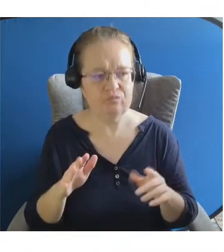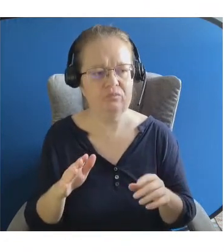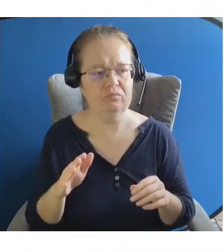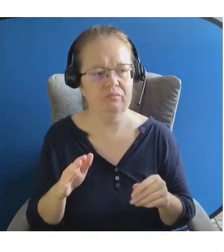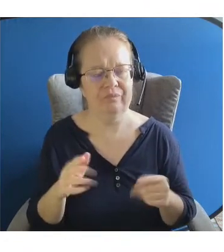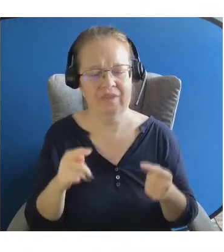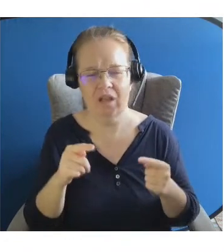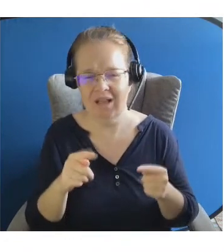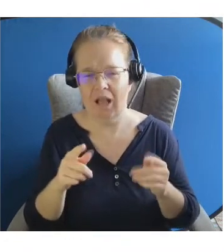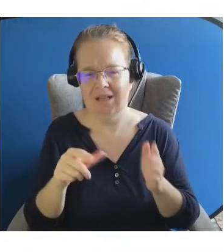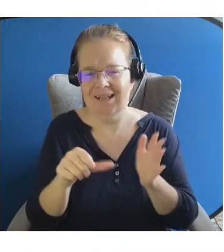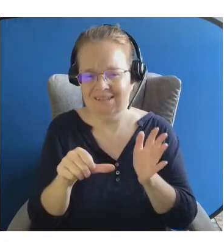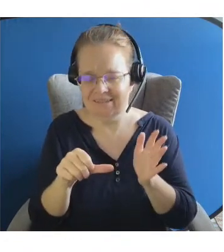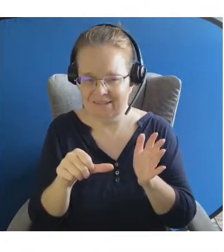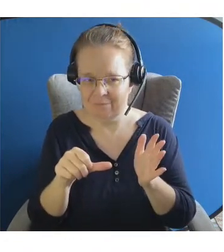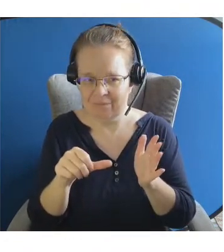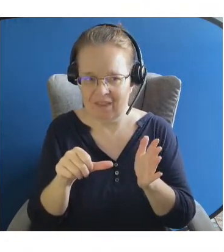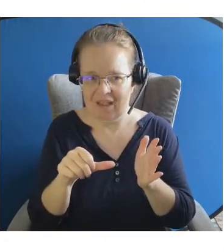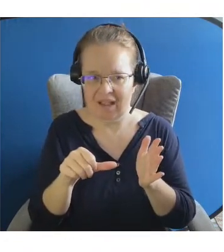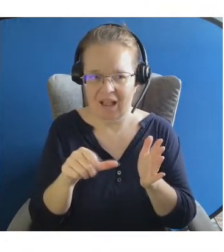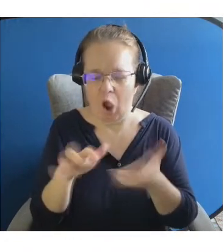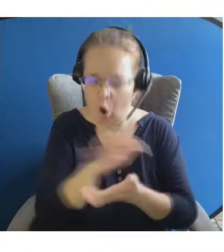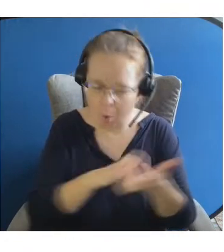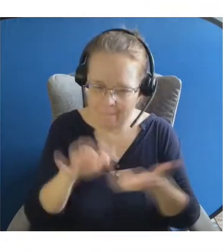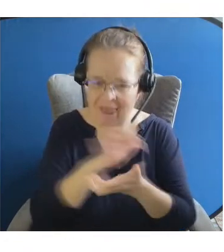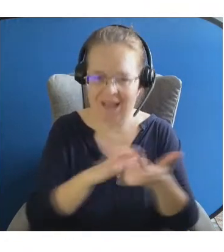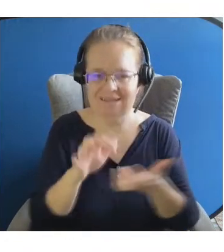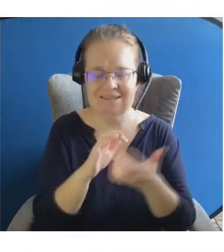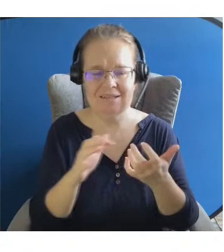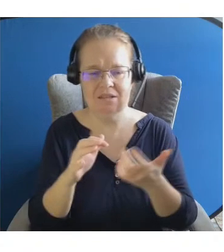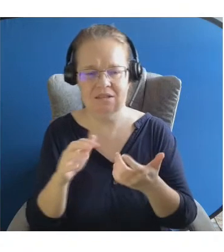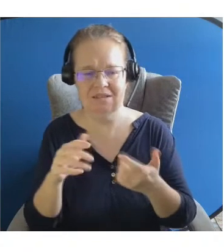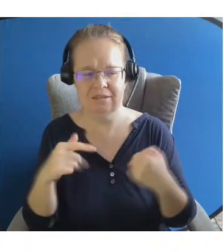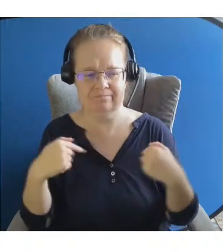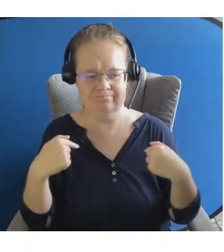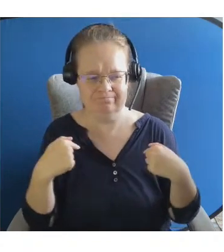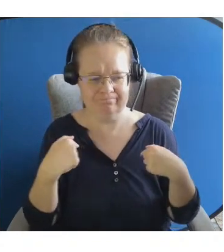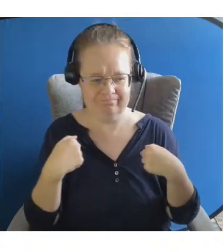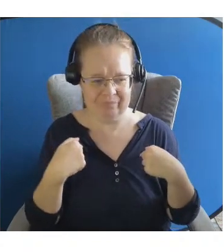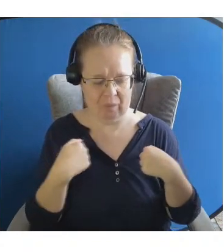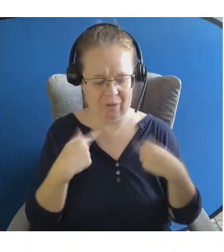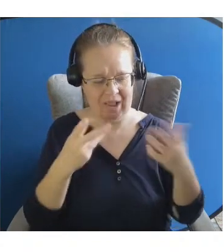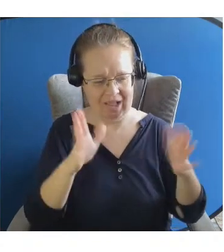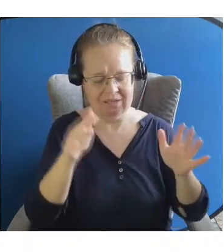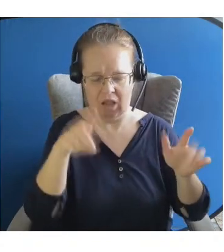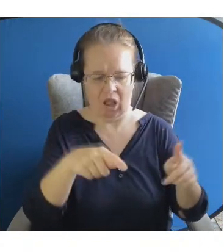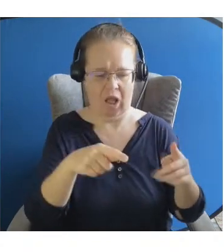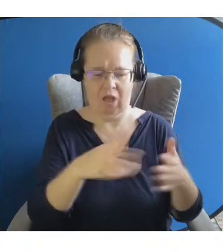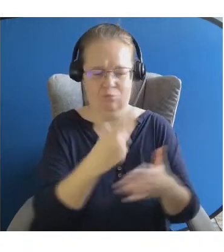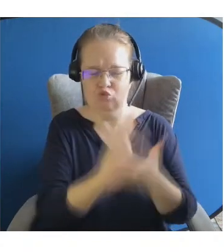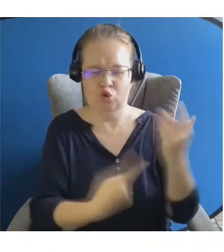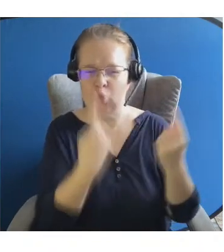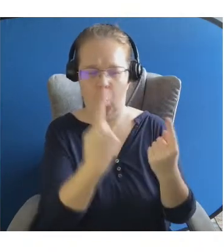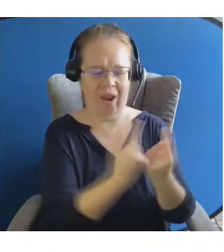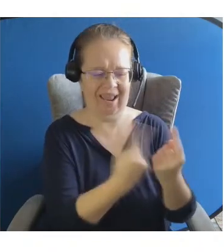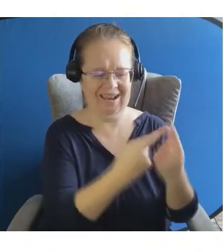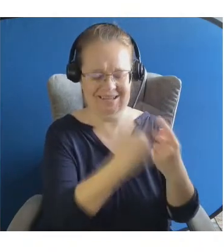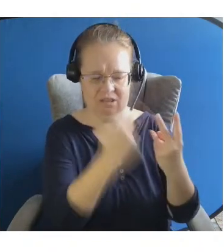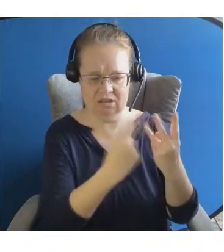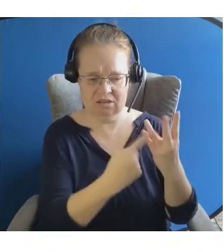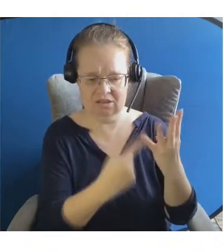and far-reaching. But when we don't zone in on the digital side of things, with so many